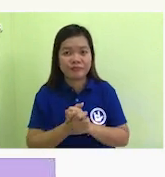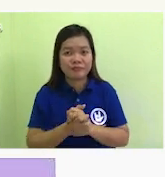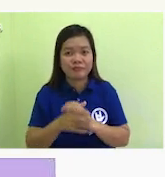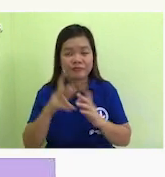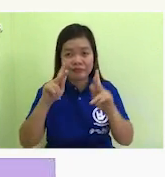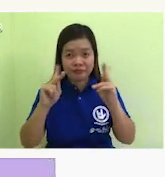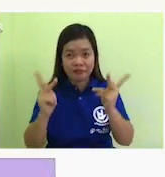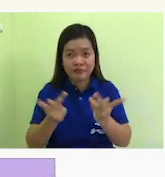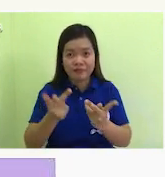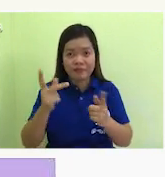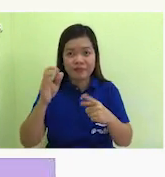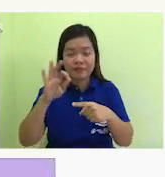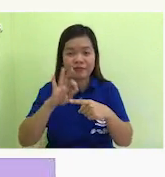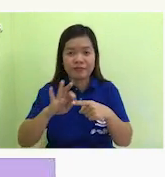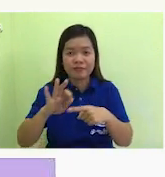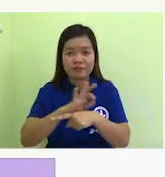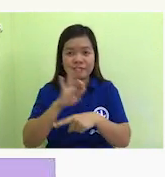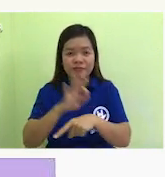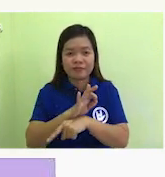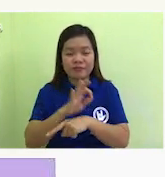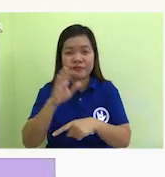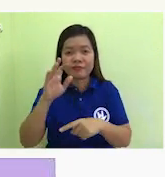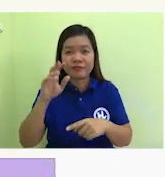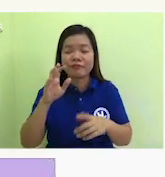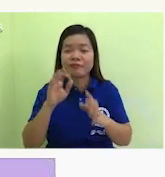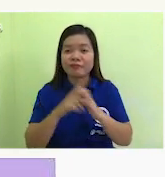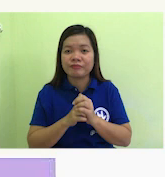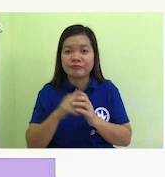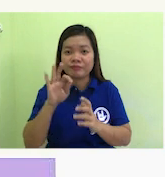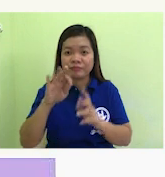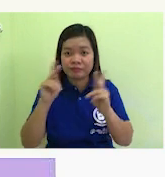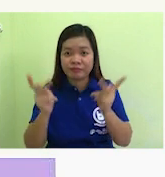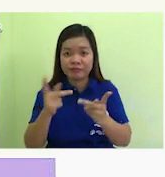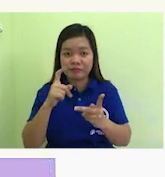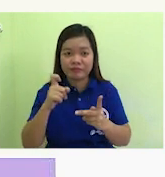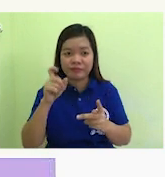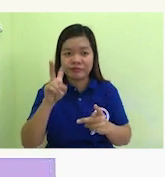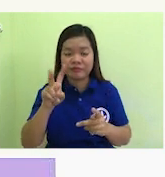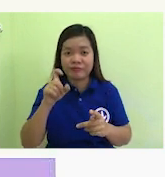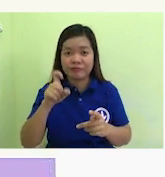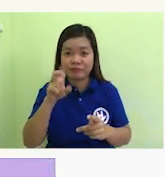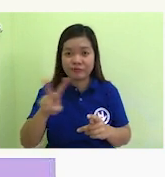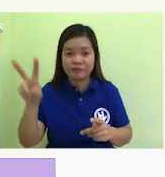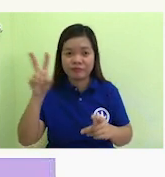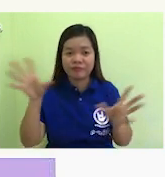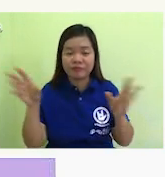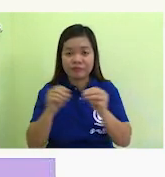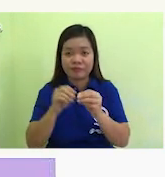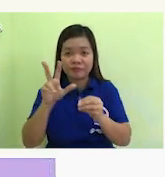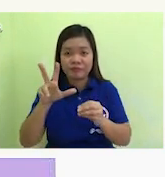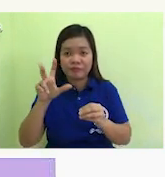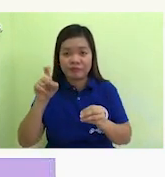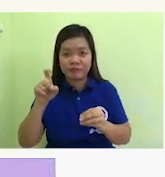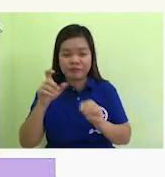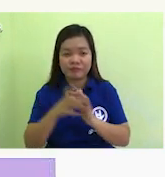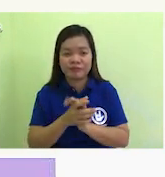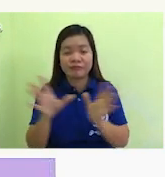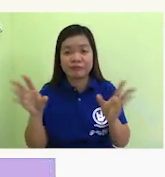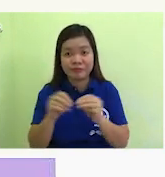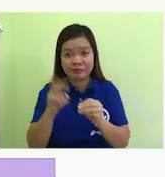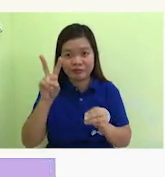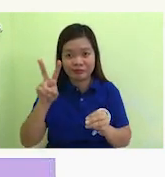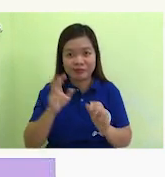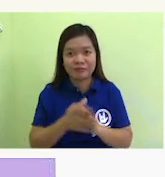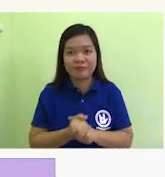Therefore, the quadratic function is f of x equals x squared plus